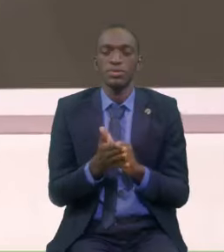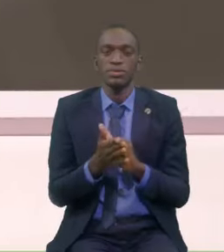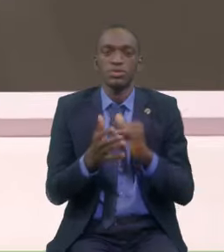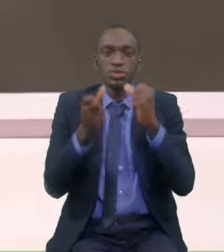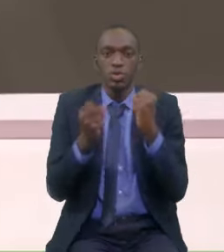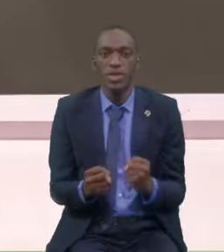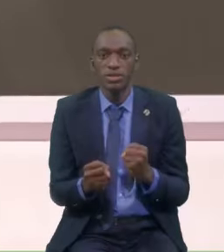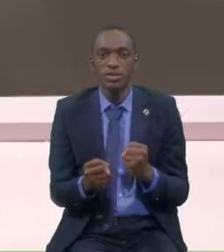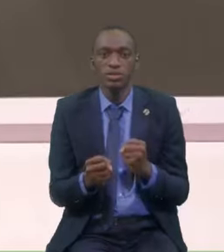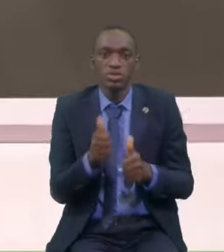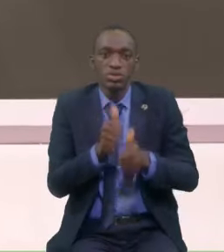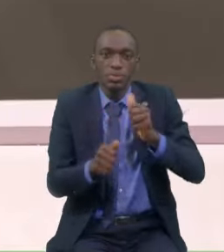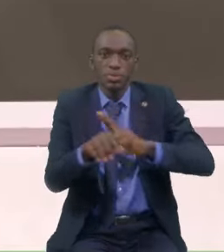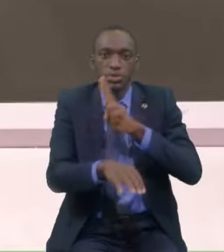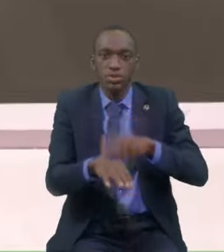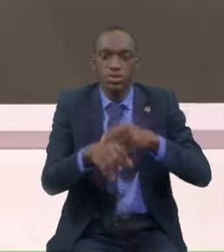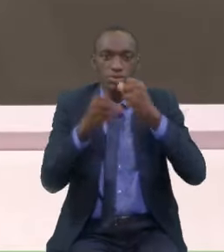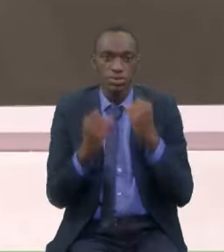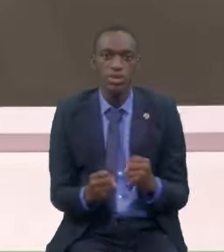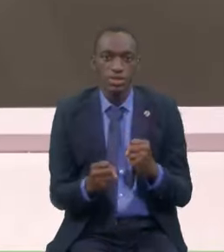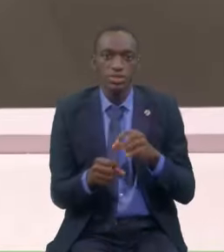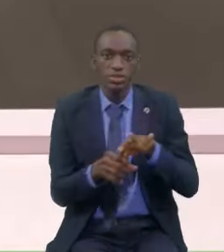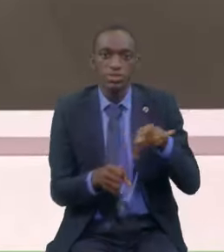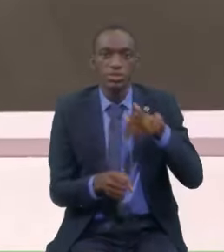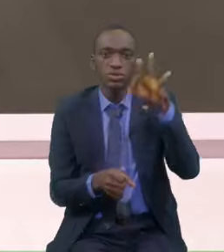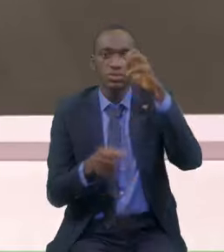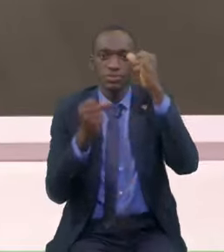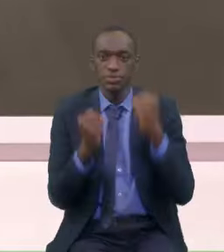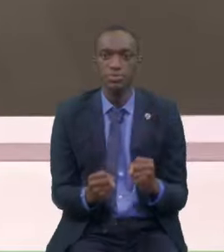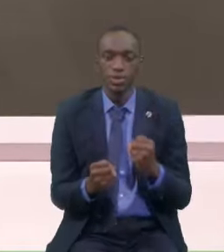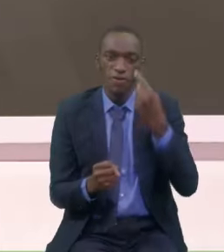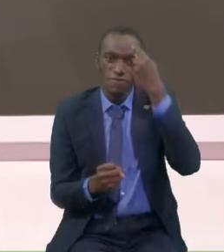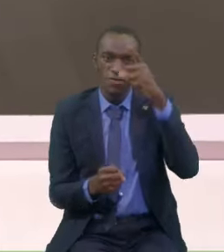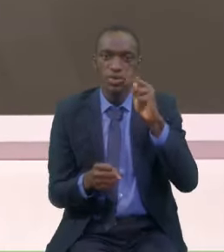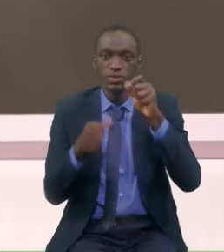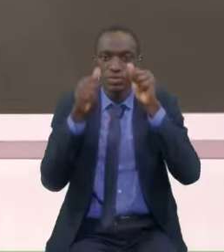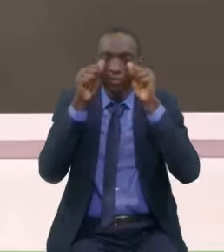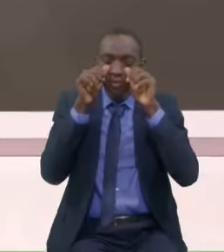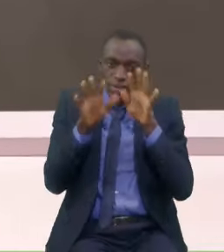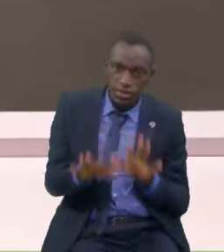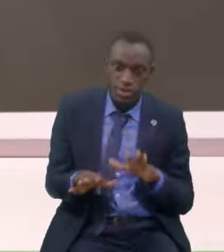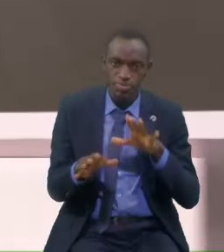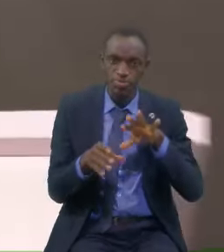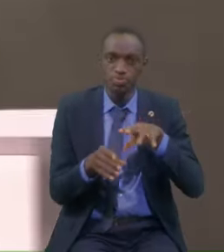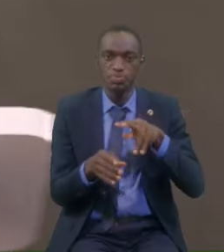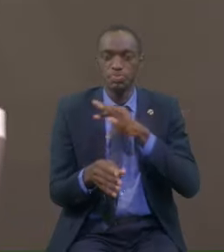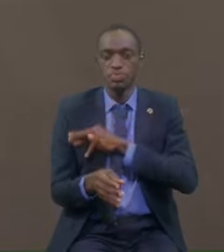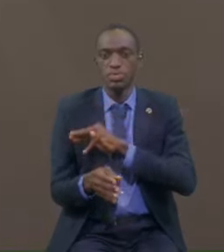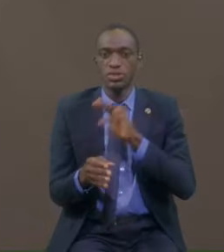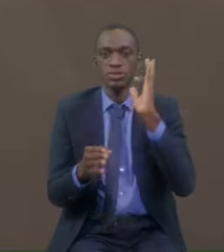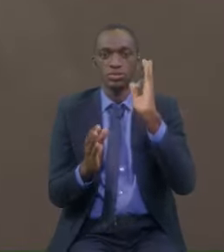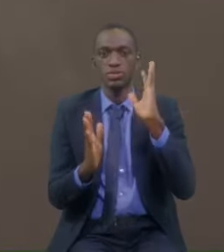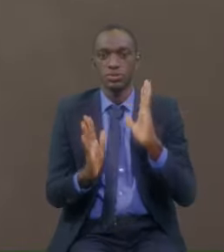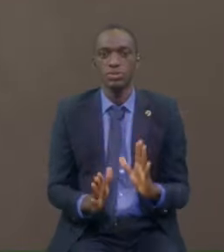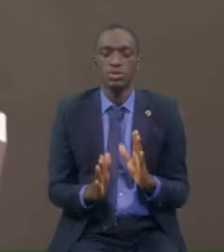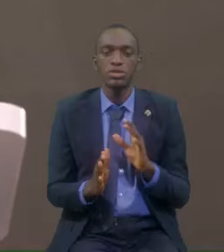strength, spiritual strength for the fainting minister. You might think, I'm